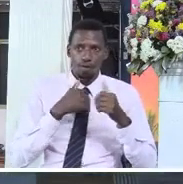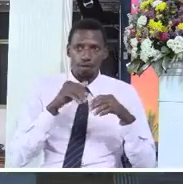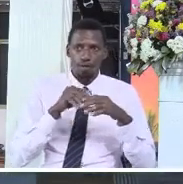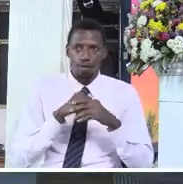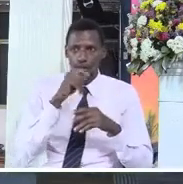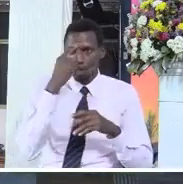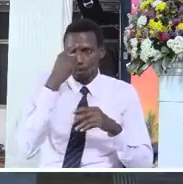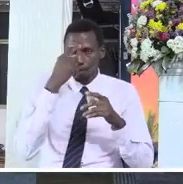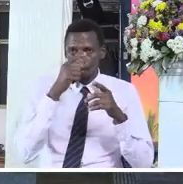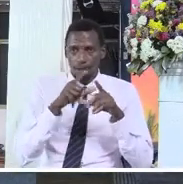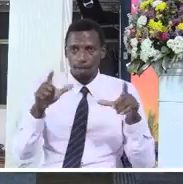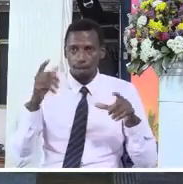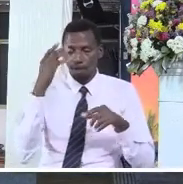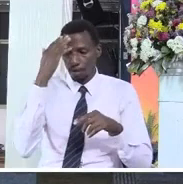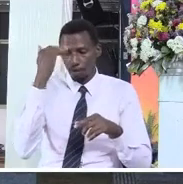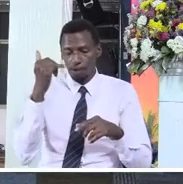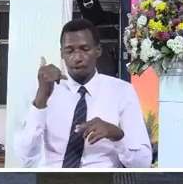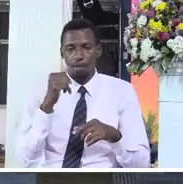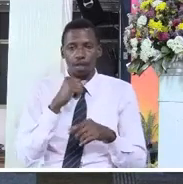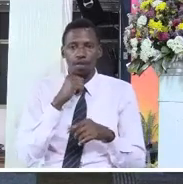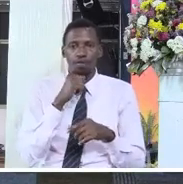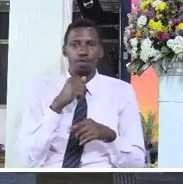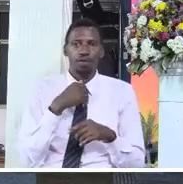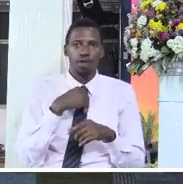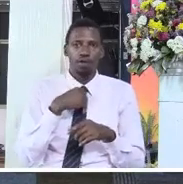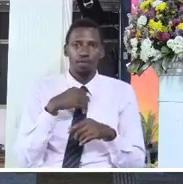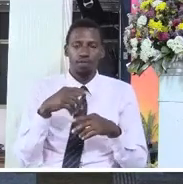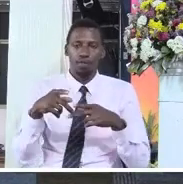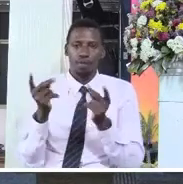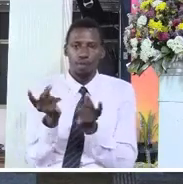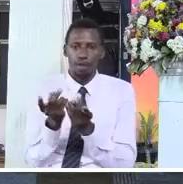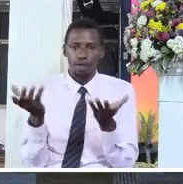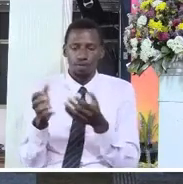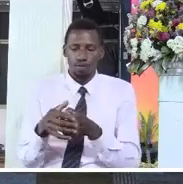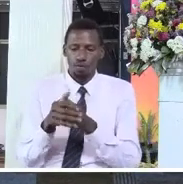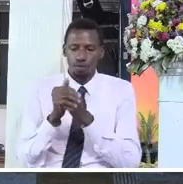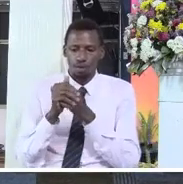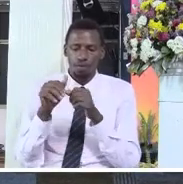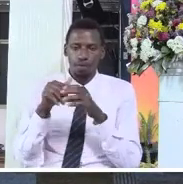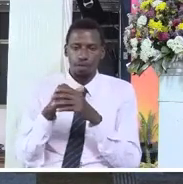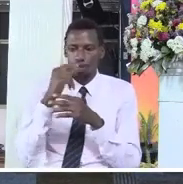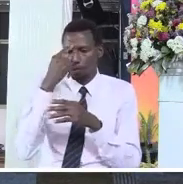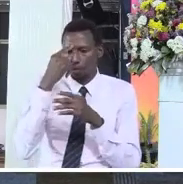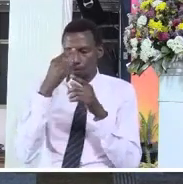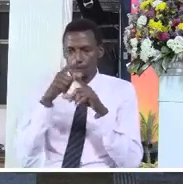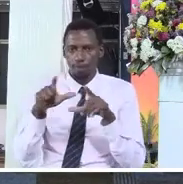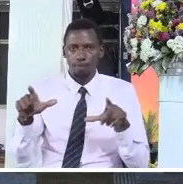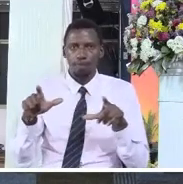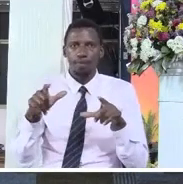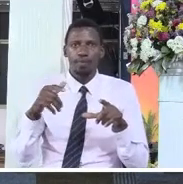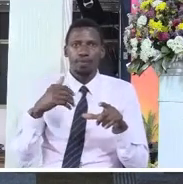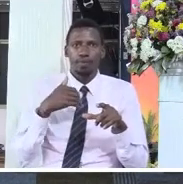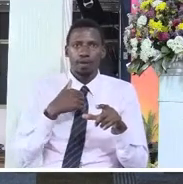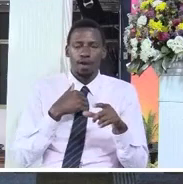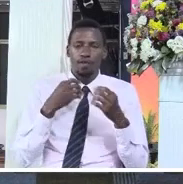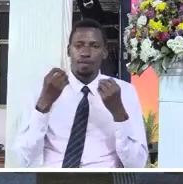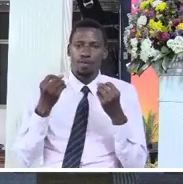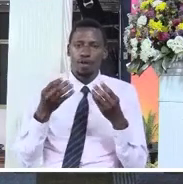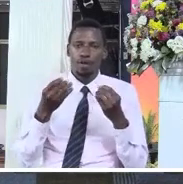because there is no congregation or there is no place, venue to worship in Parklands, there are so many souls that have been